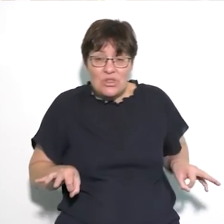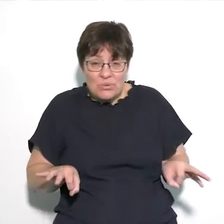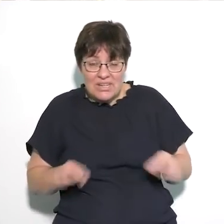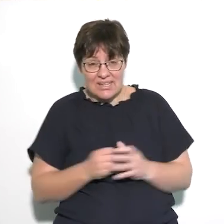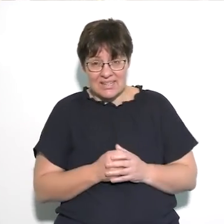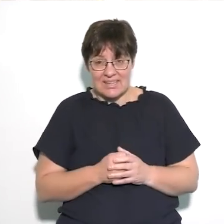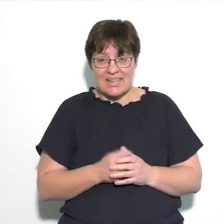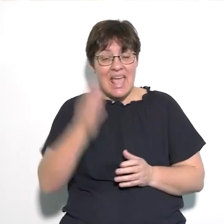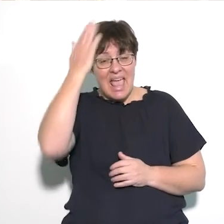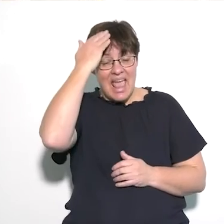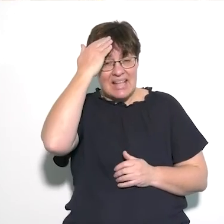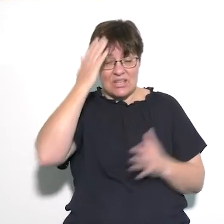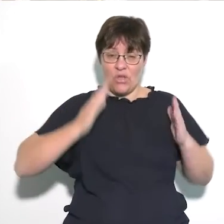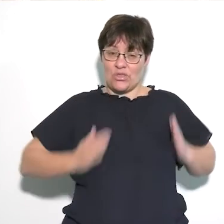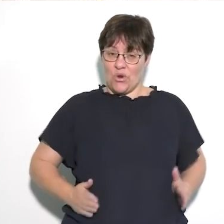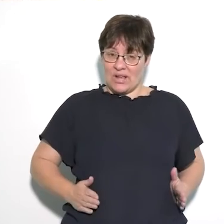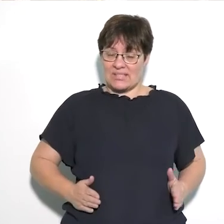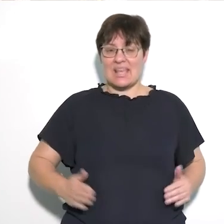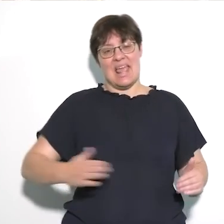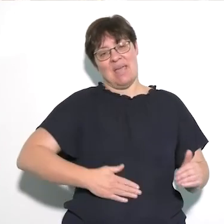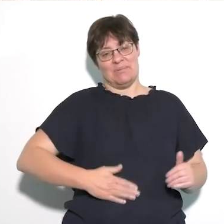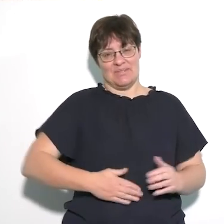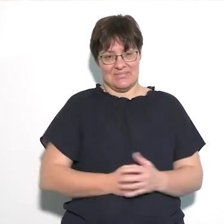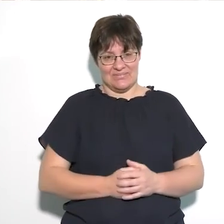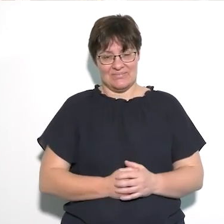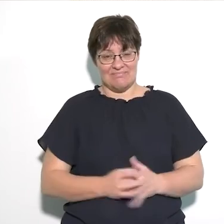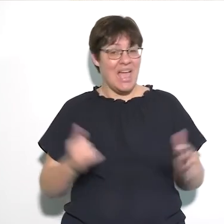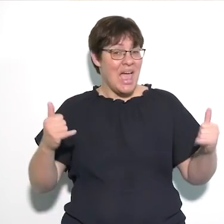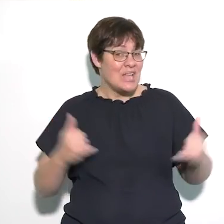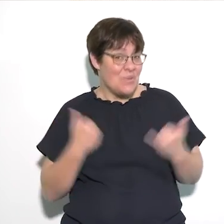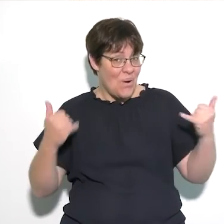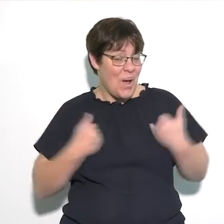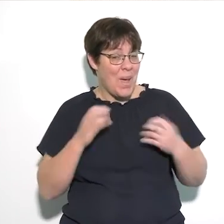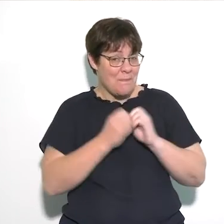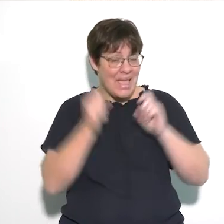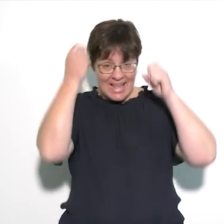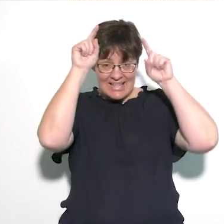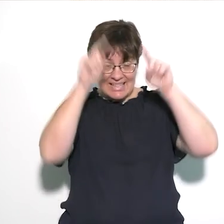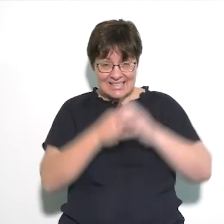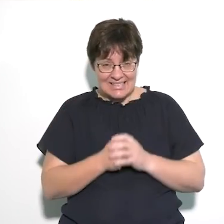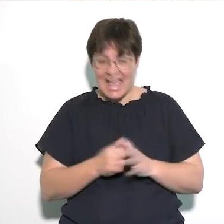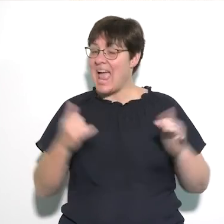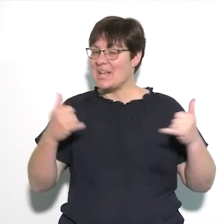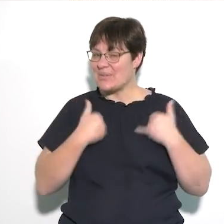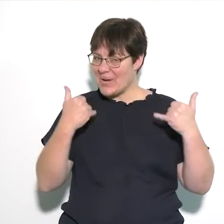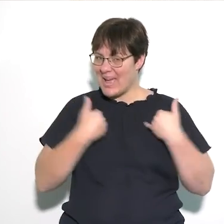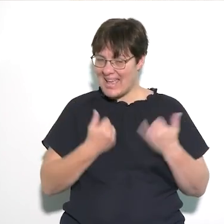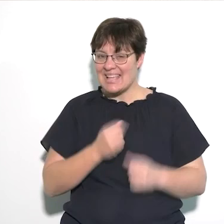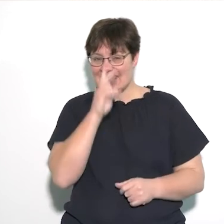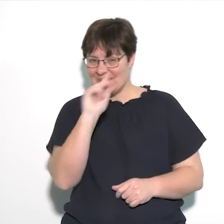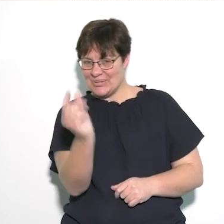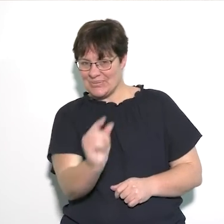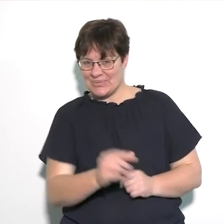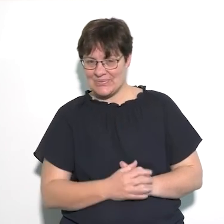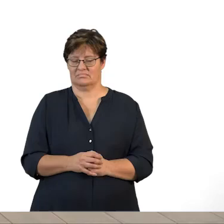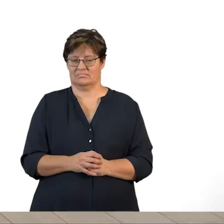side, his head, his thorax, and his abdomen. Enjoy making your insects. Have fun.